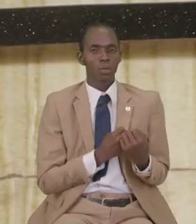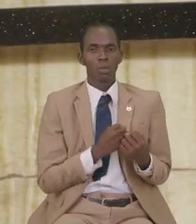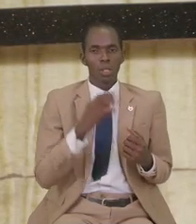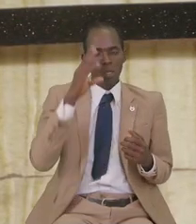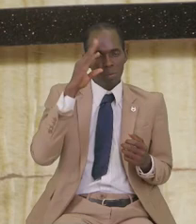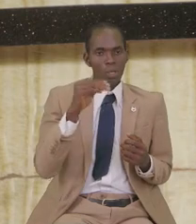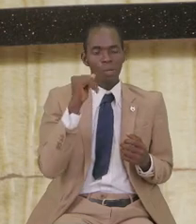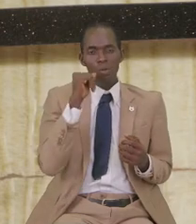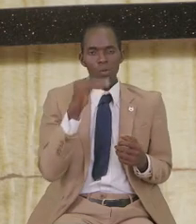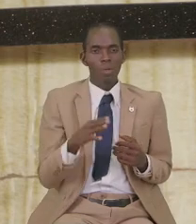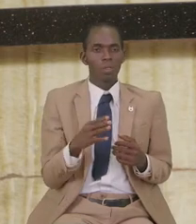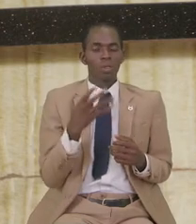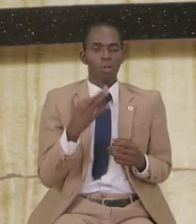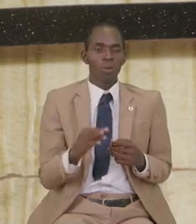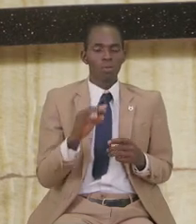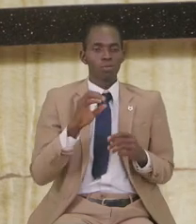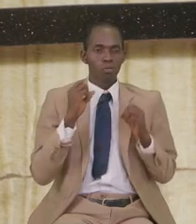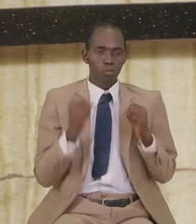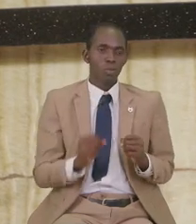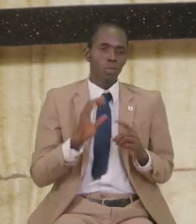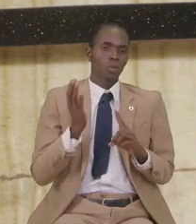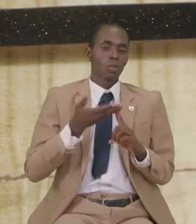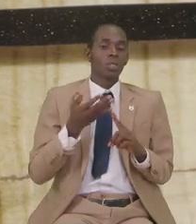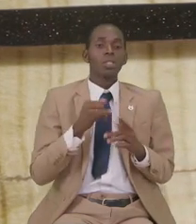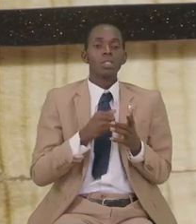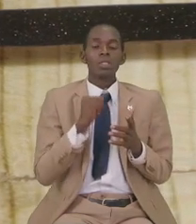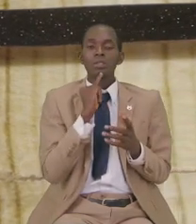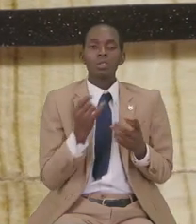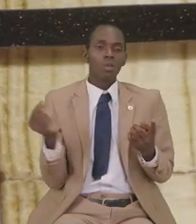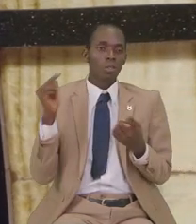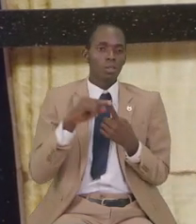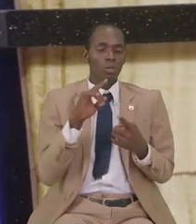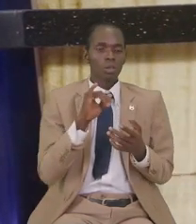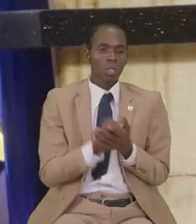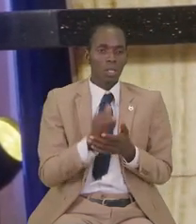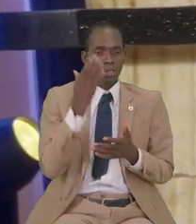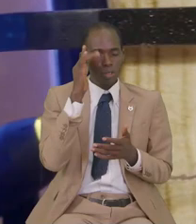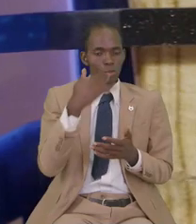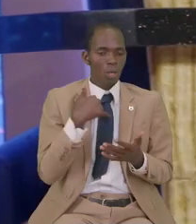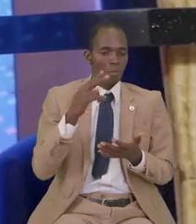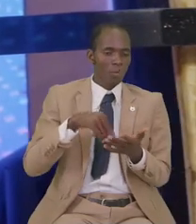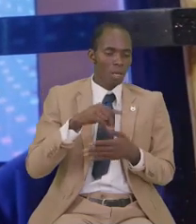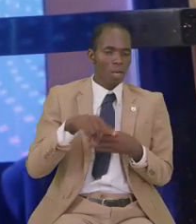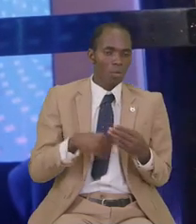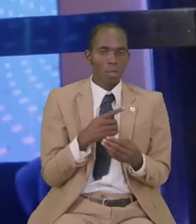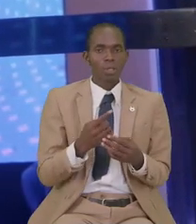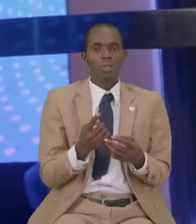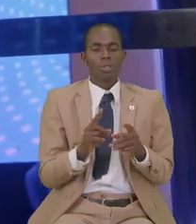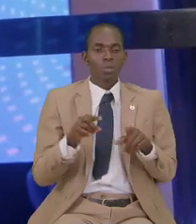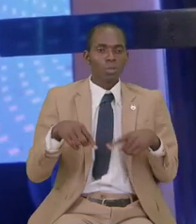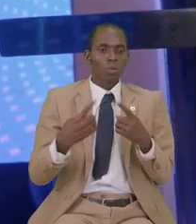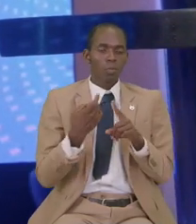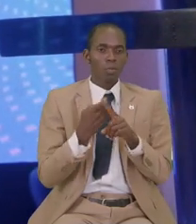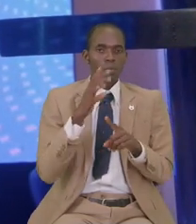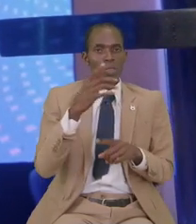woman of conviction. It's when that knowledge you read about, that thing you hear about, goes from your